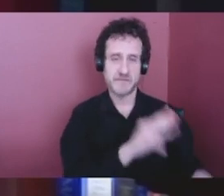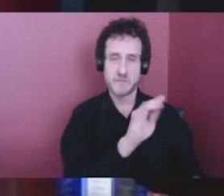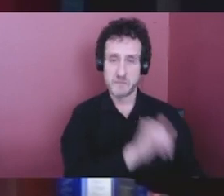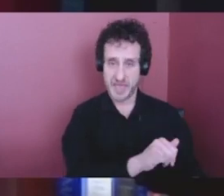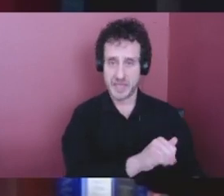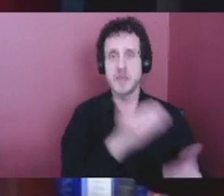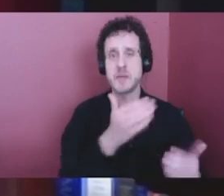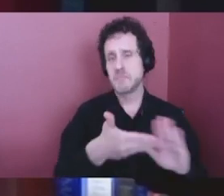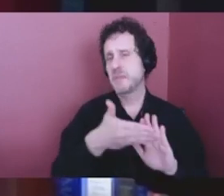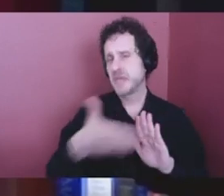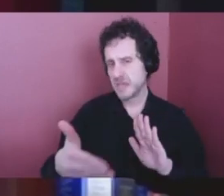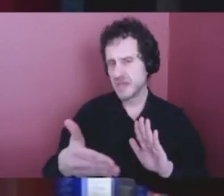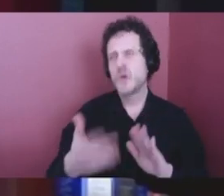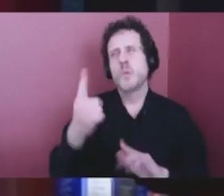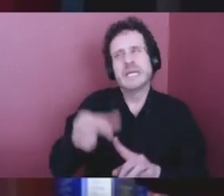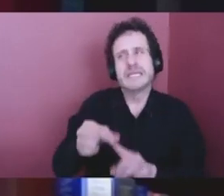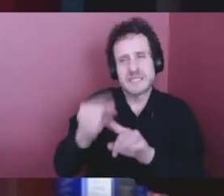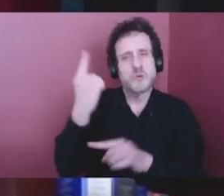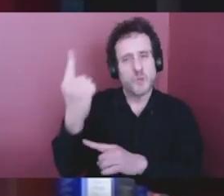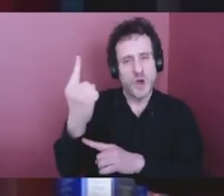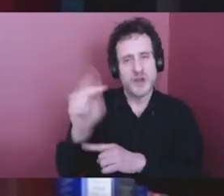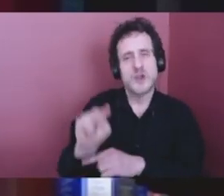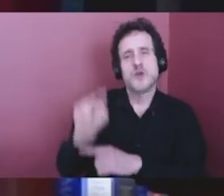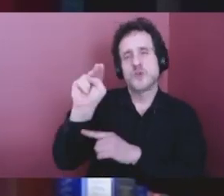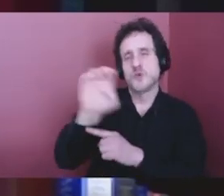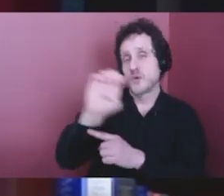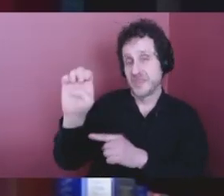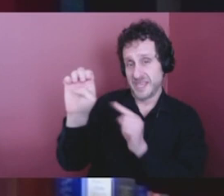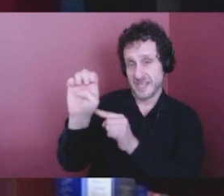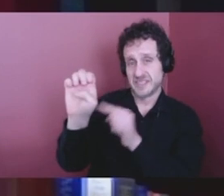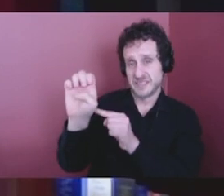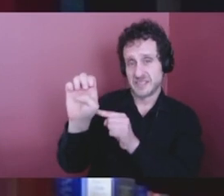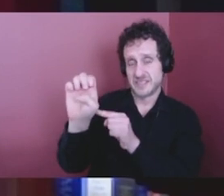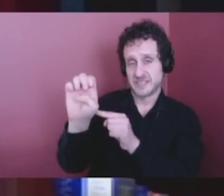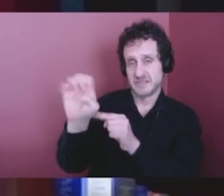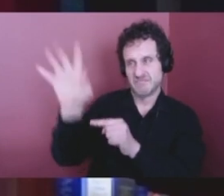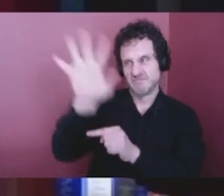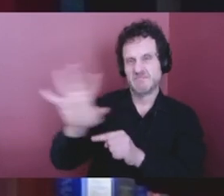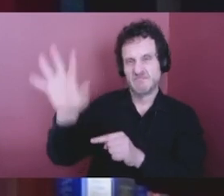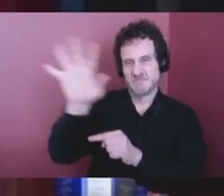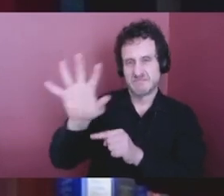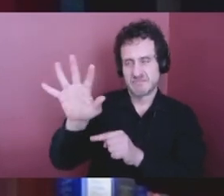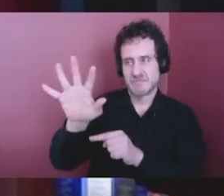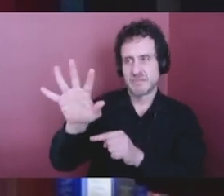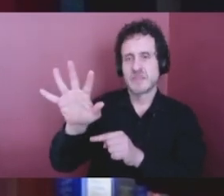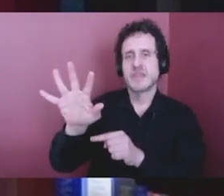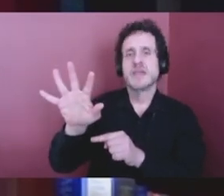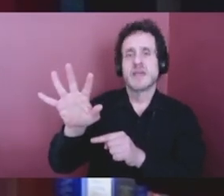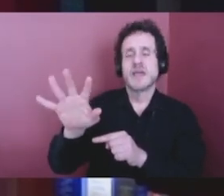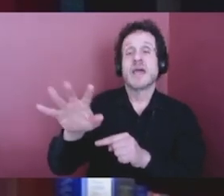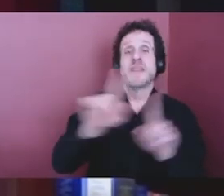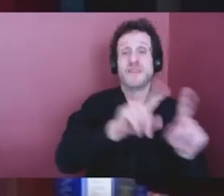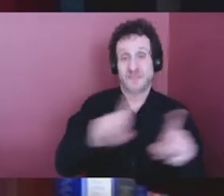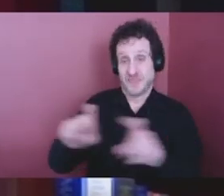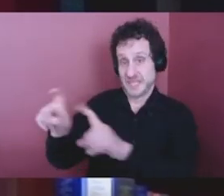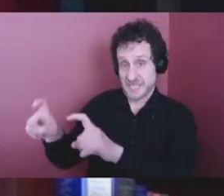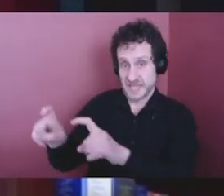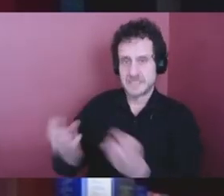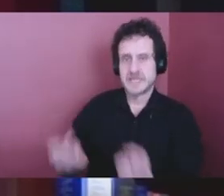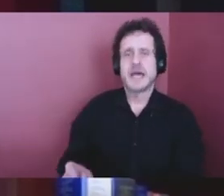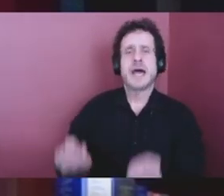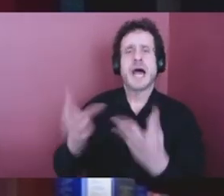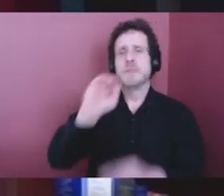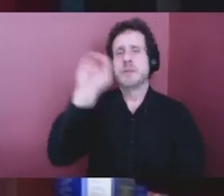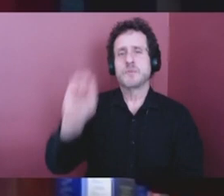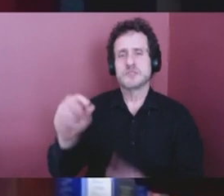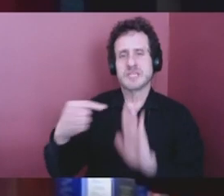one exception. In the Northeast region, the positivity rate as of midnight on May 8th is at